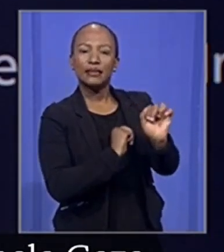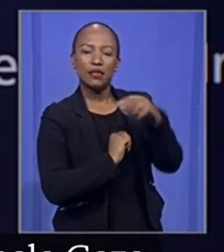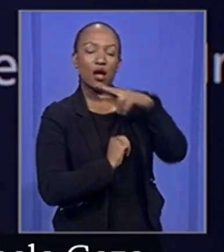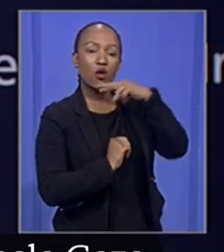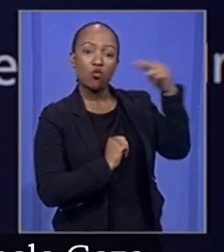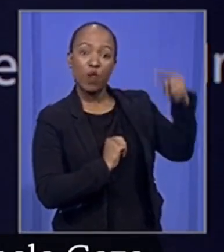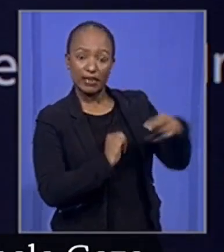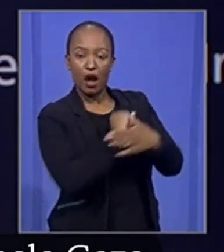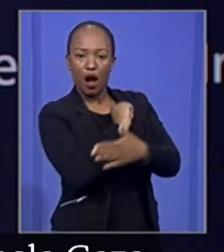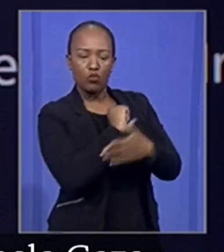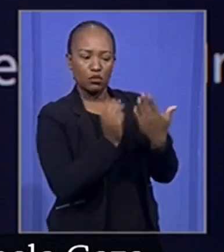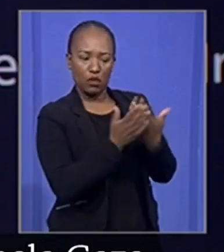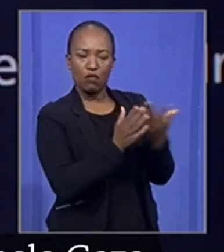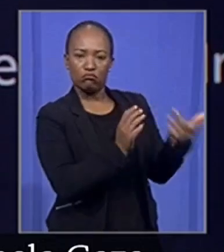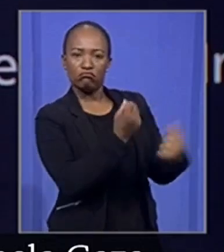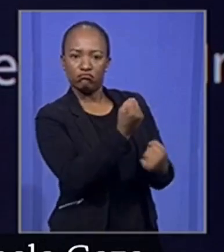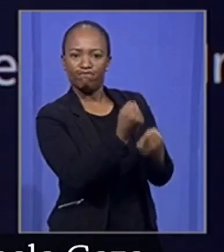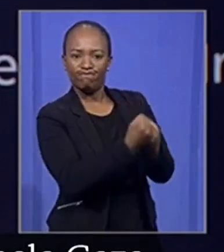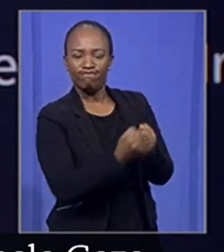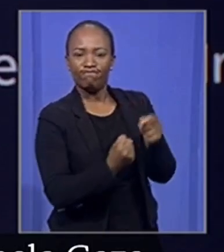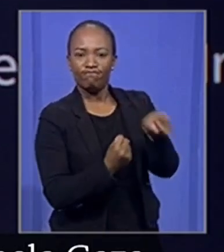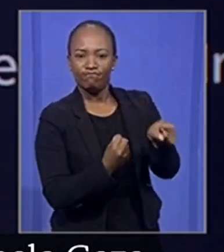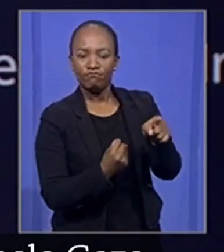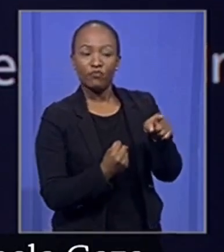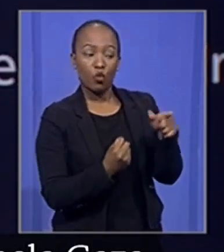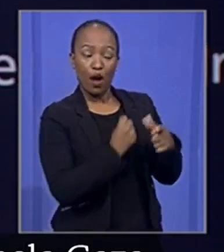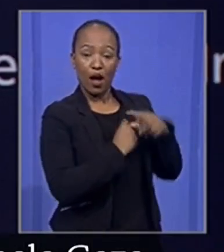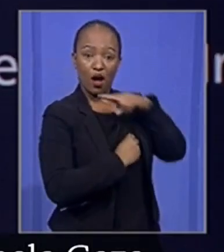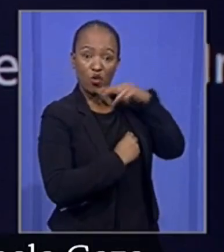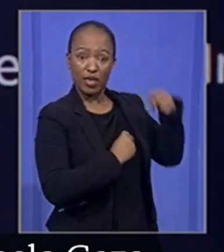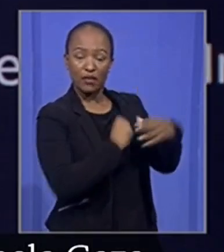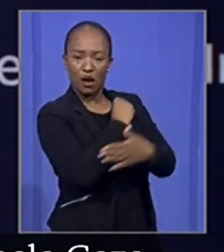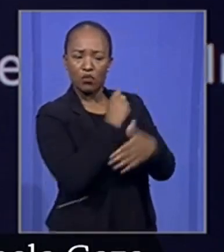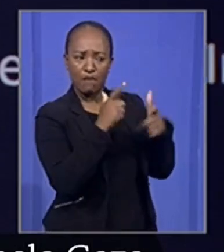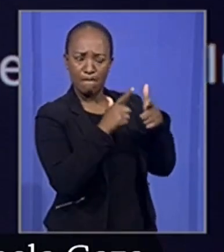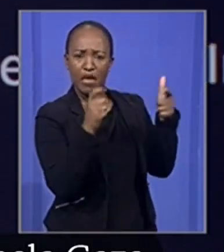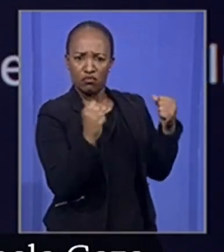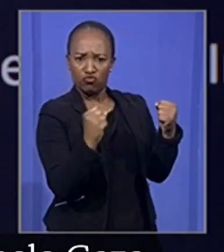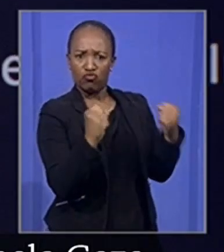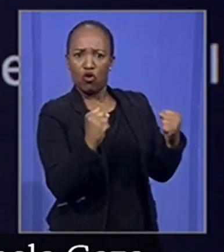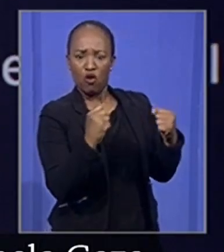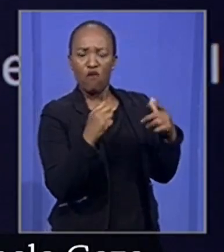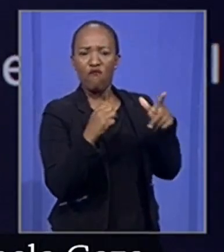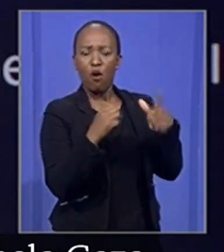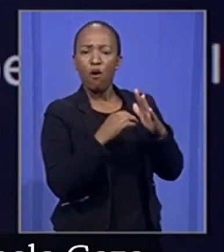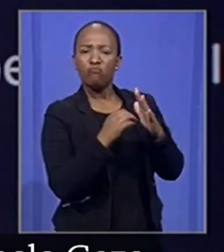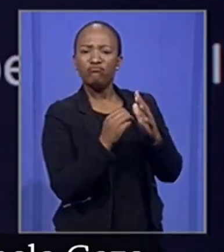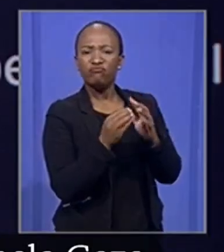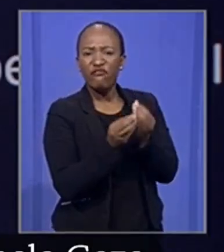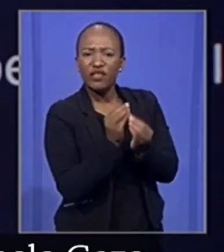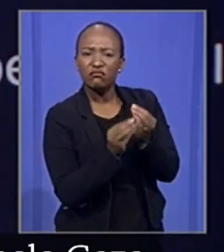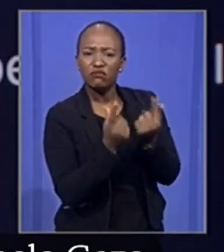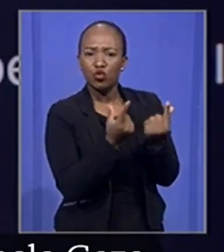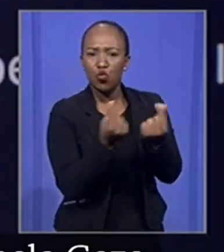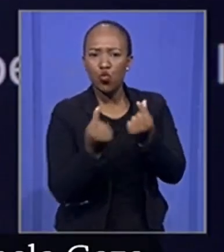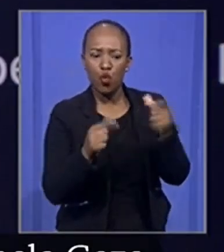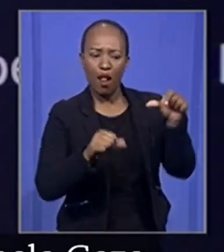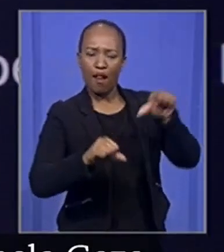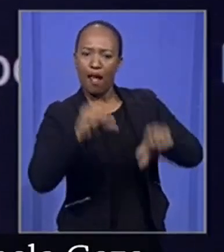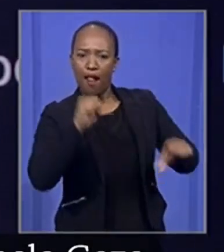ho bolelwa hore naha ya Russia ke engwe e matla haholo ha o tloa ho ahuweng ha dibetsa. Sena se bile sile